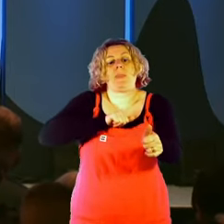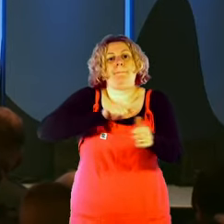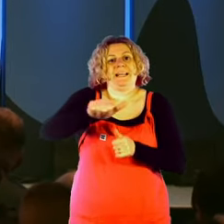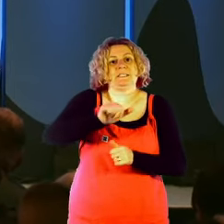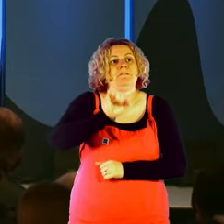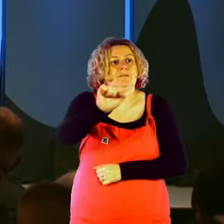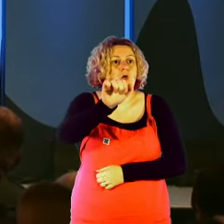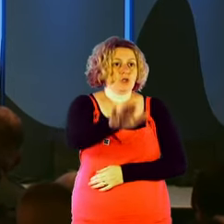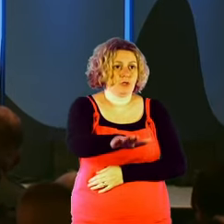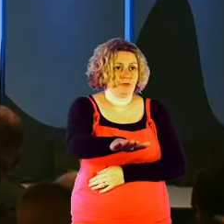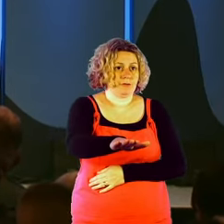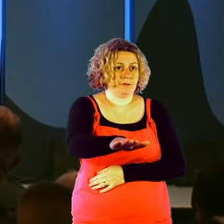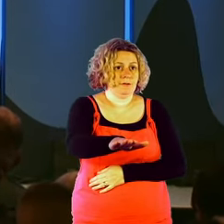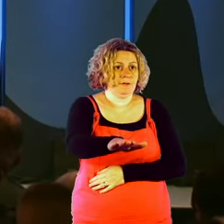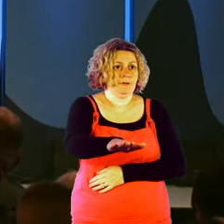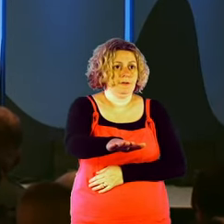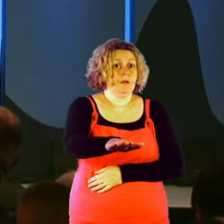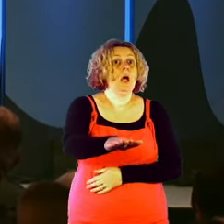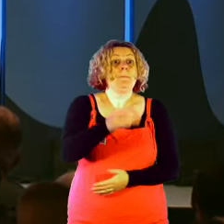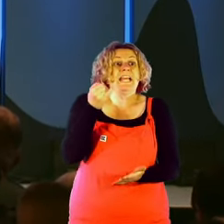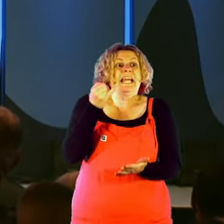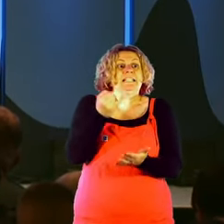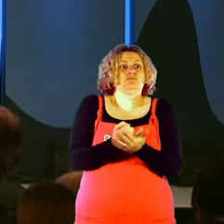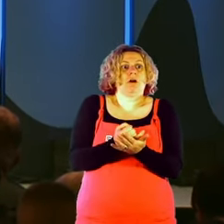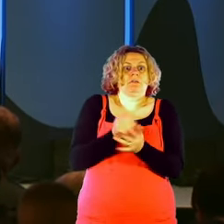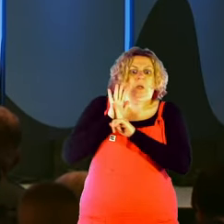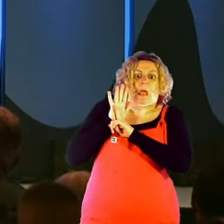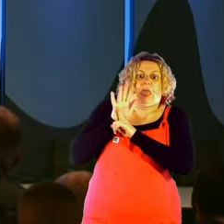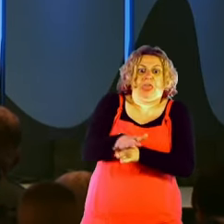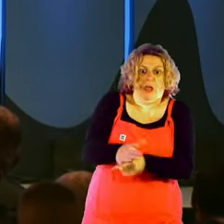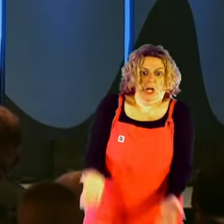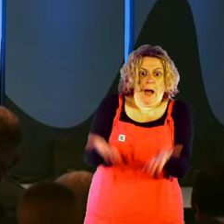academic excellence at the expense of their faith in Christ.